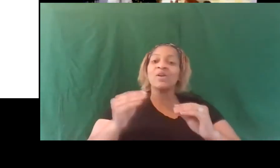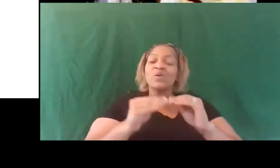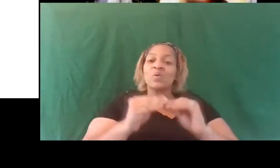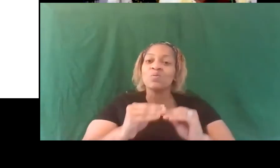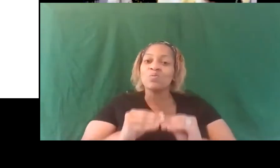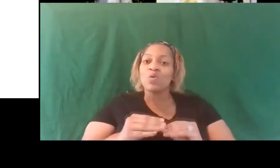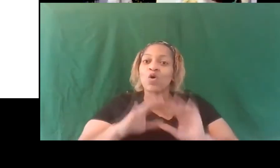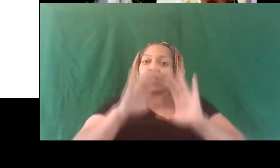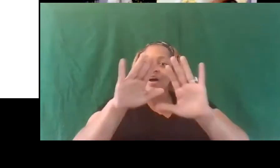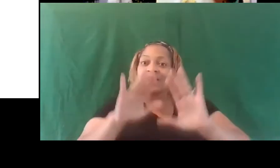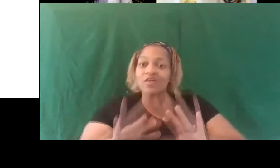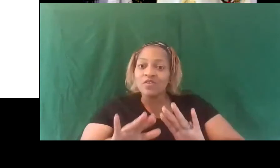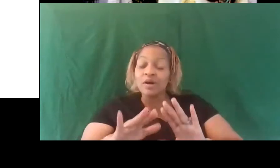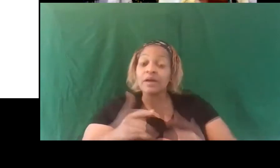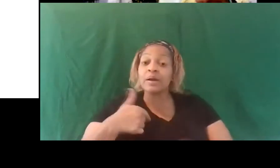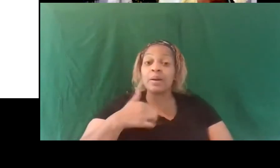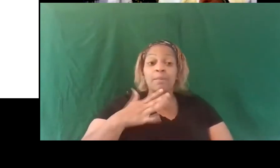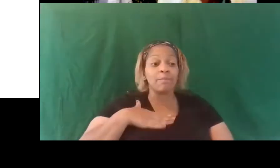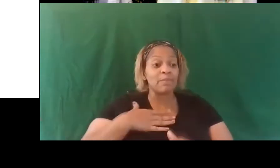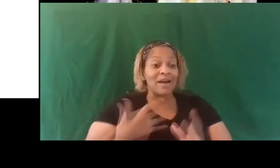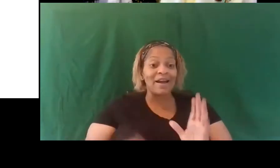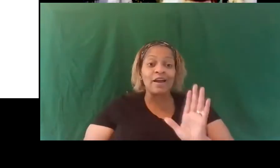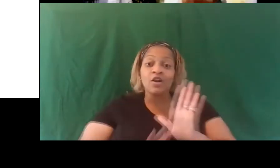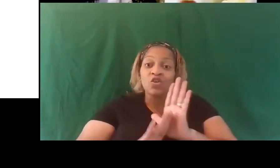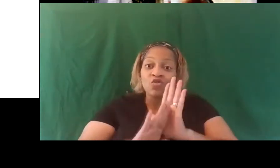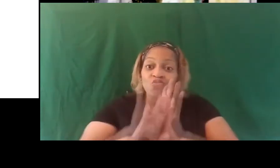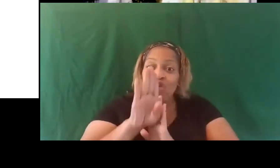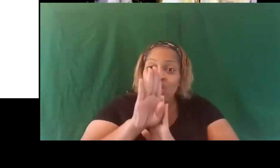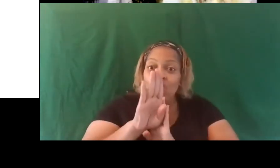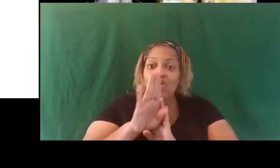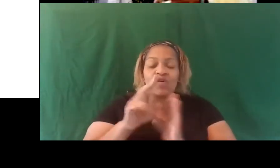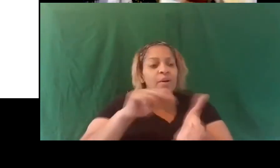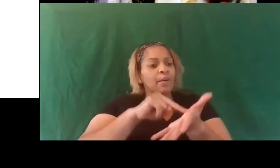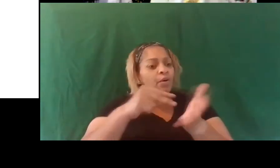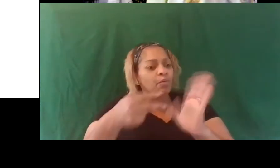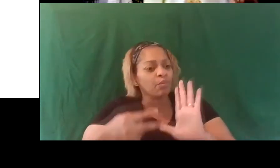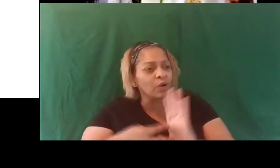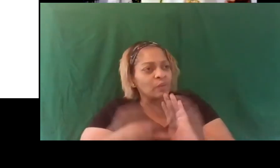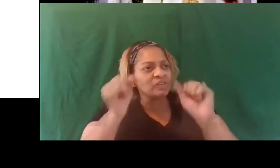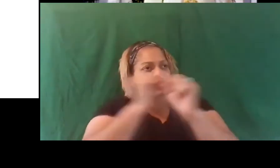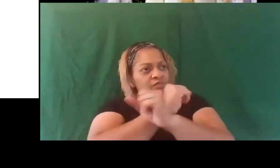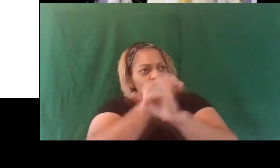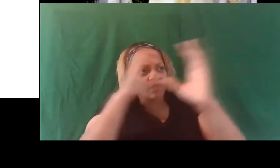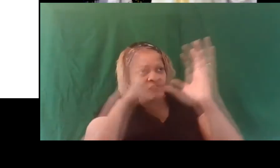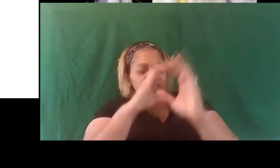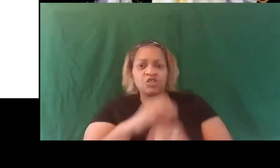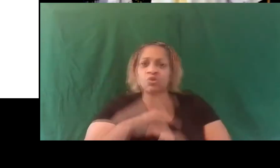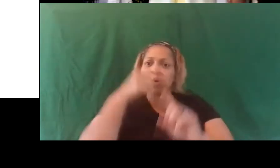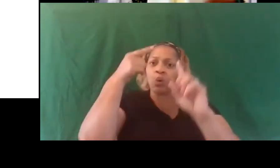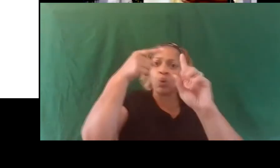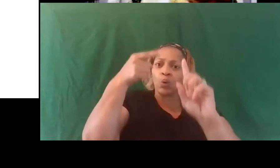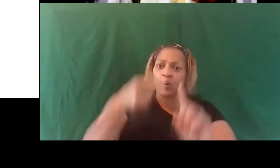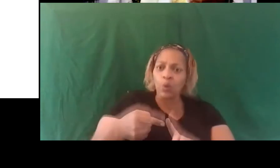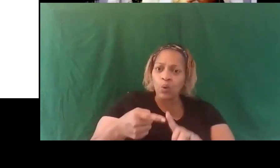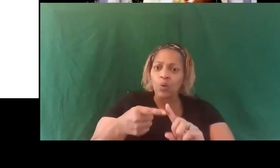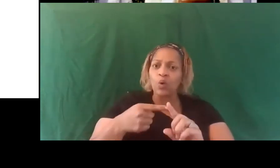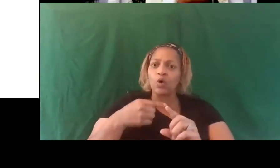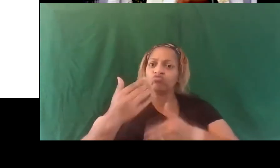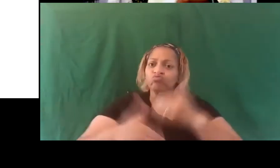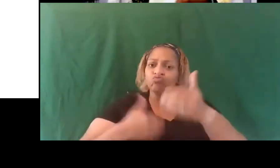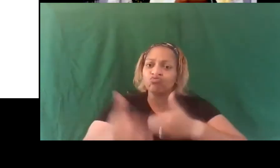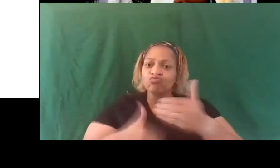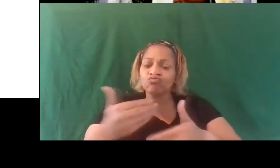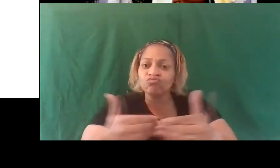growth. I find my purpose. I live my purpose. I have a vision, et cetera. I have goals moving me forward in a life-affirming